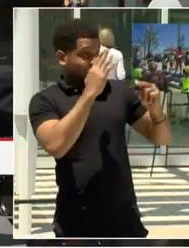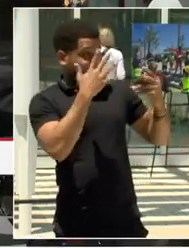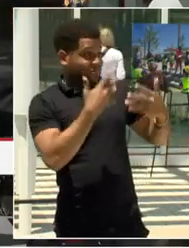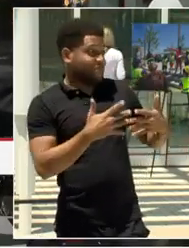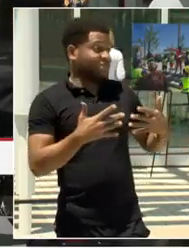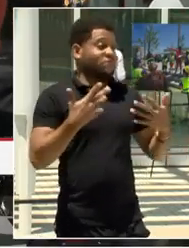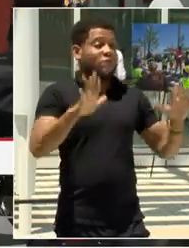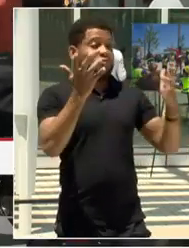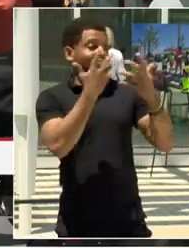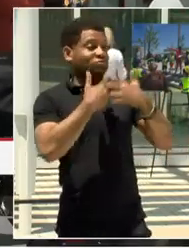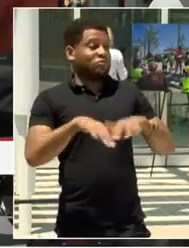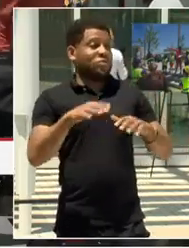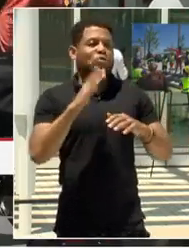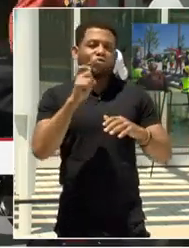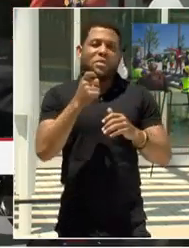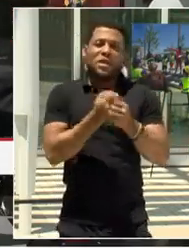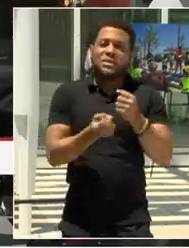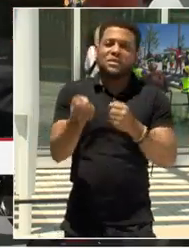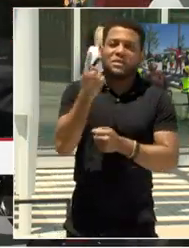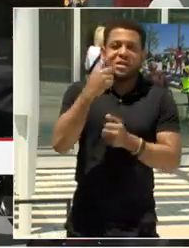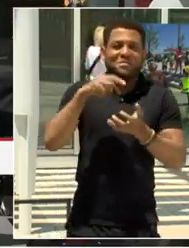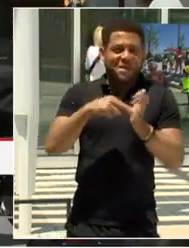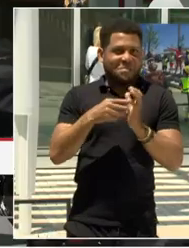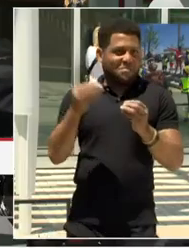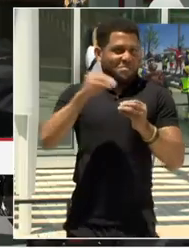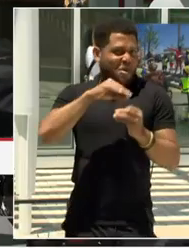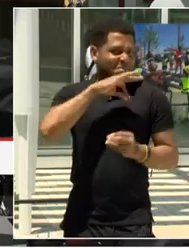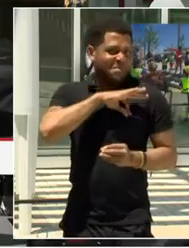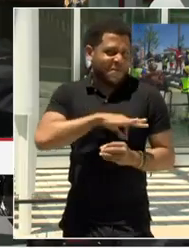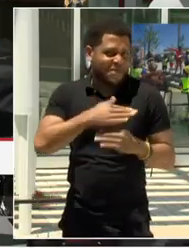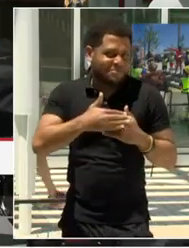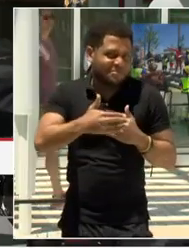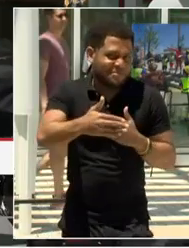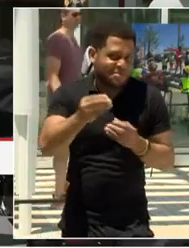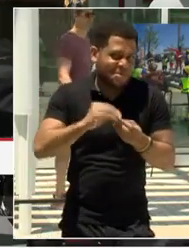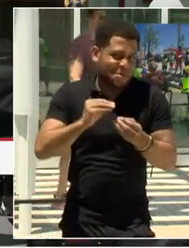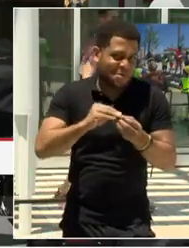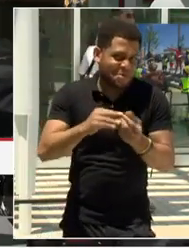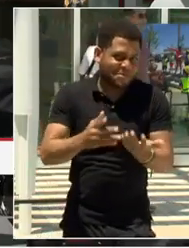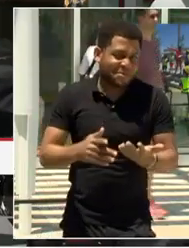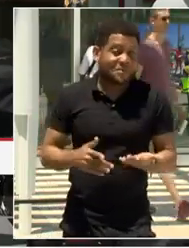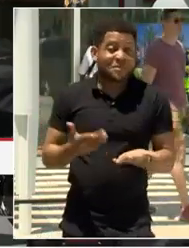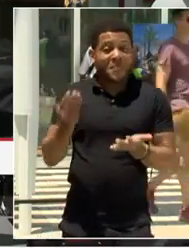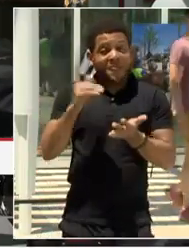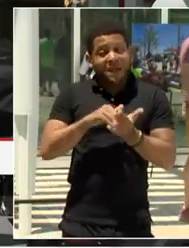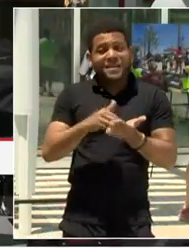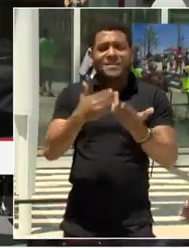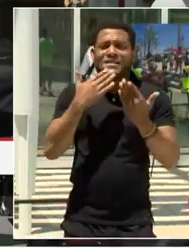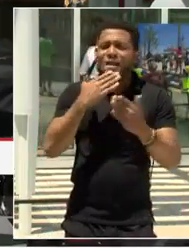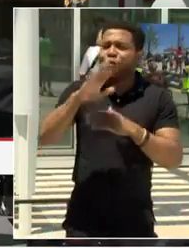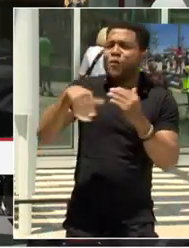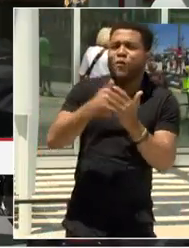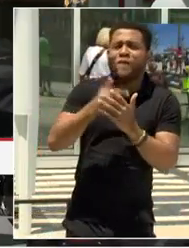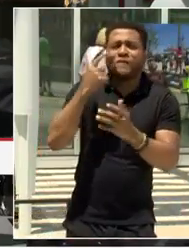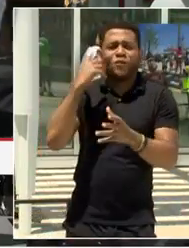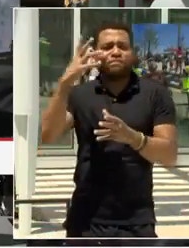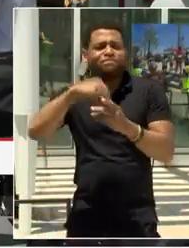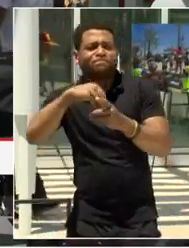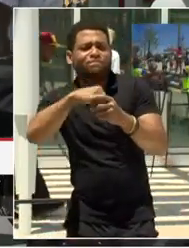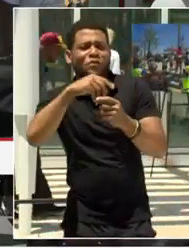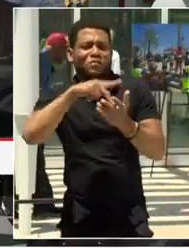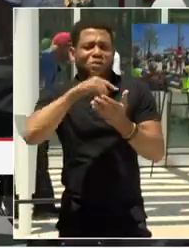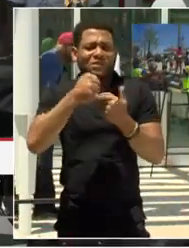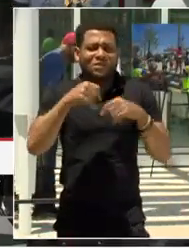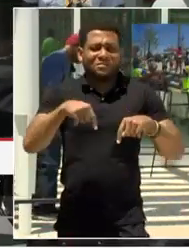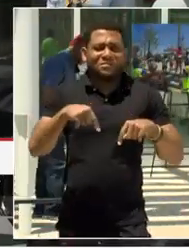come. So again, thank you to all those who made this project possible. And finally, thank you to Mayor Bowser's